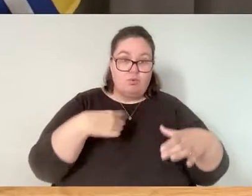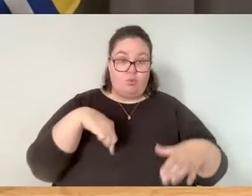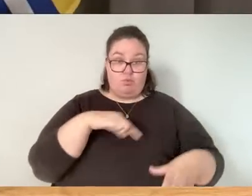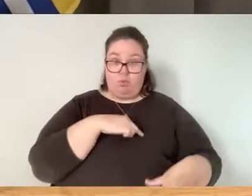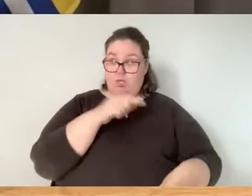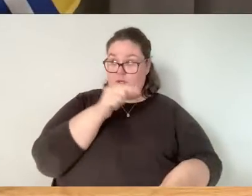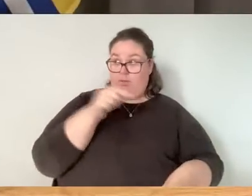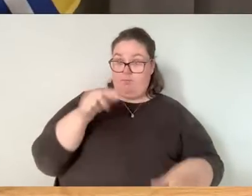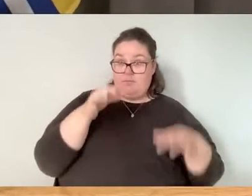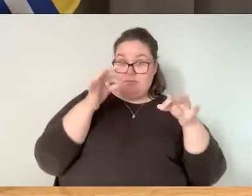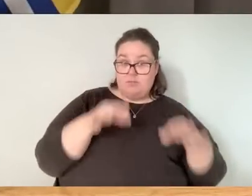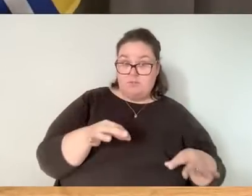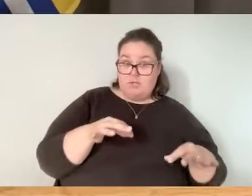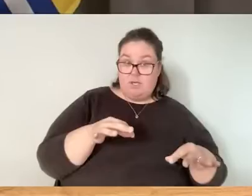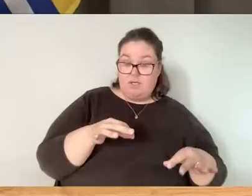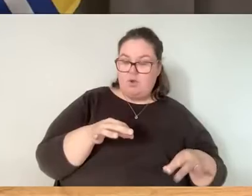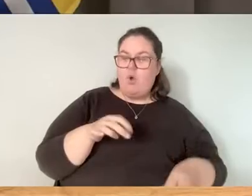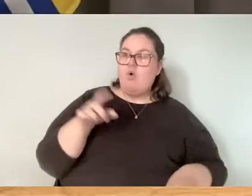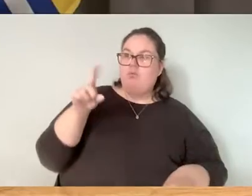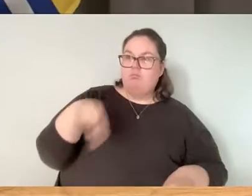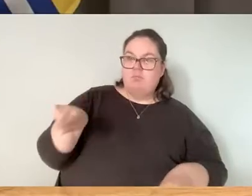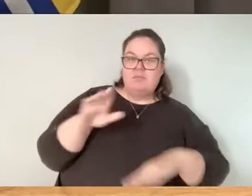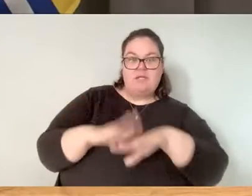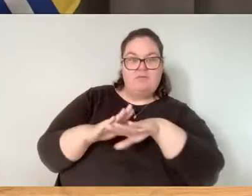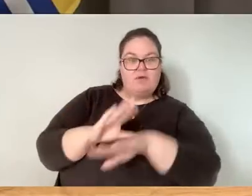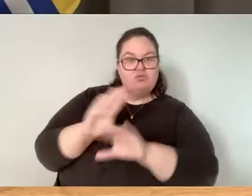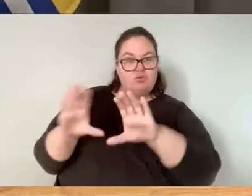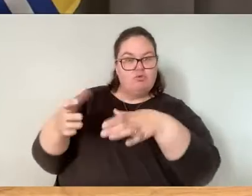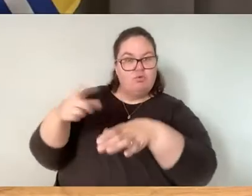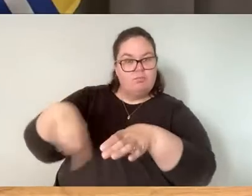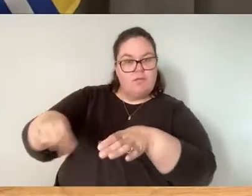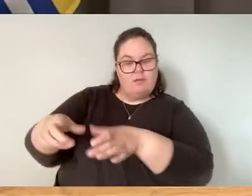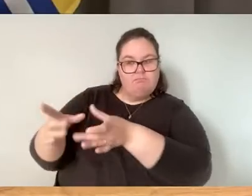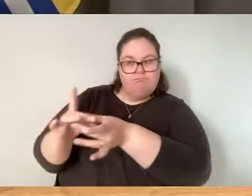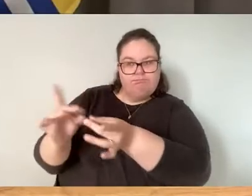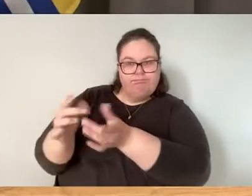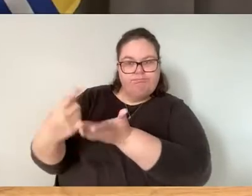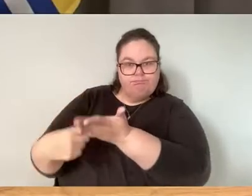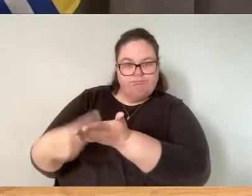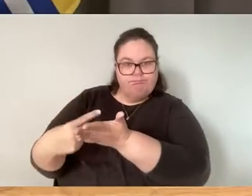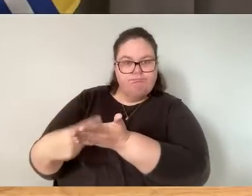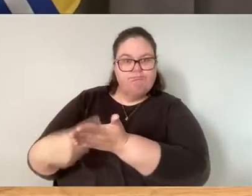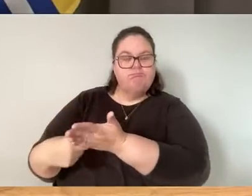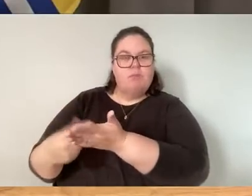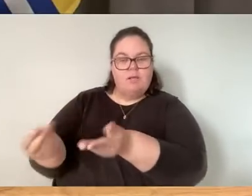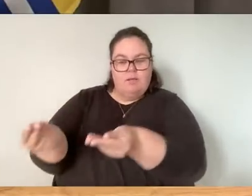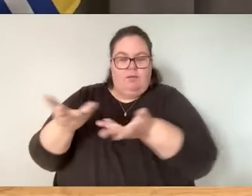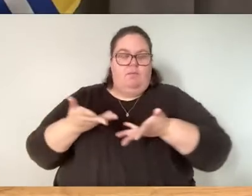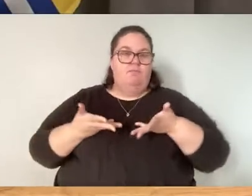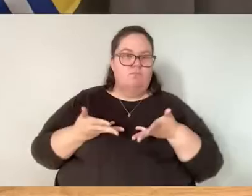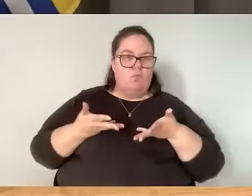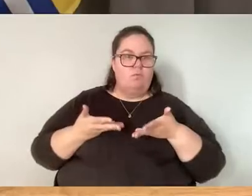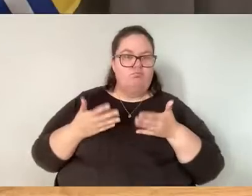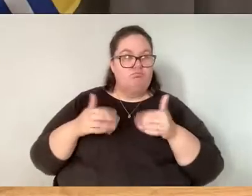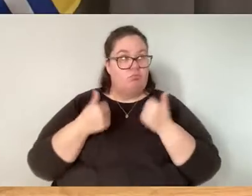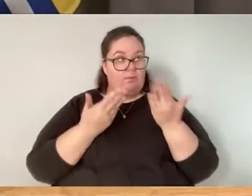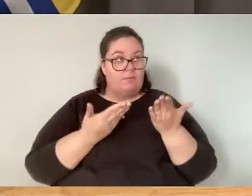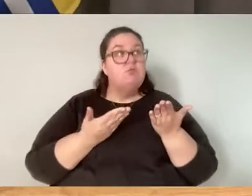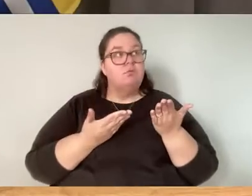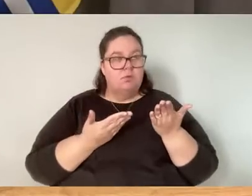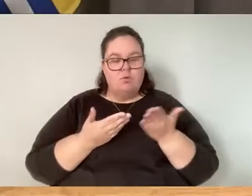that group who will work with the government. They will present to us a recommendation that we will evaluate, and then we will be able